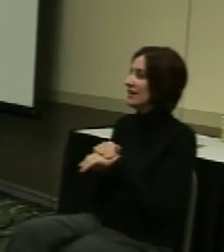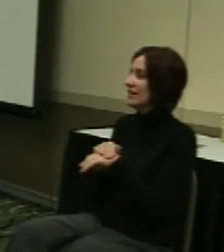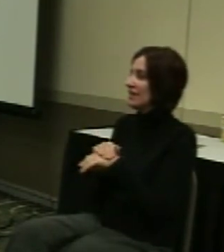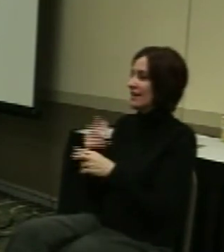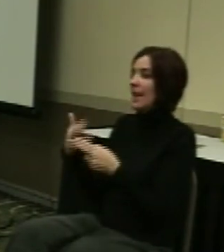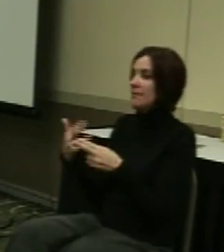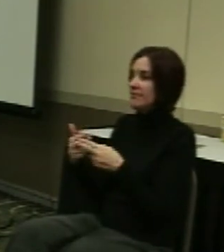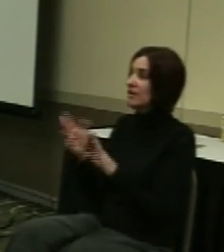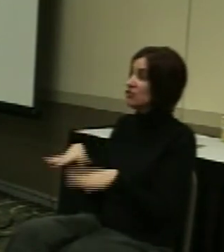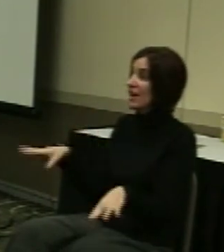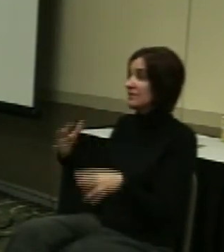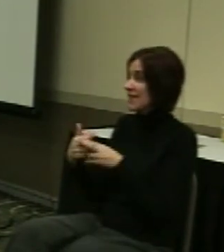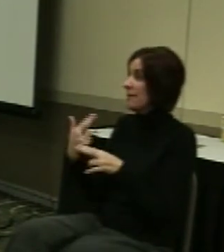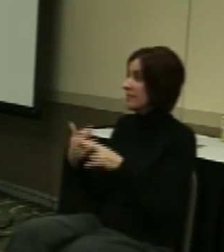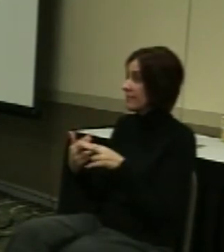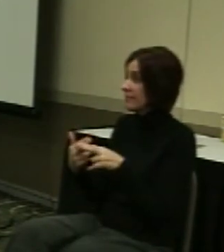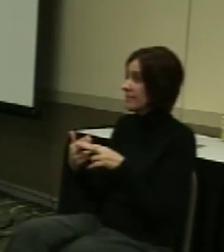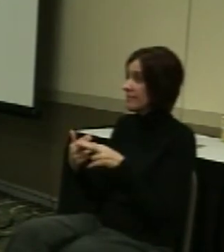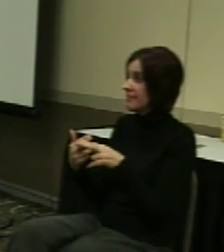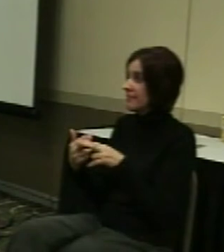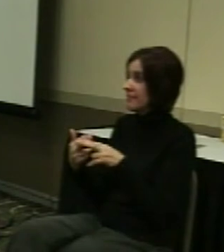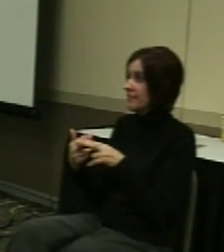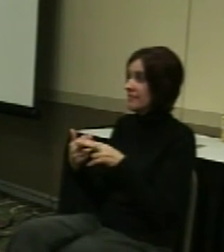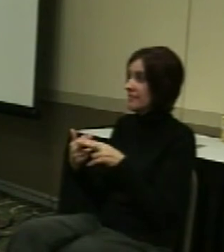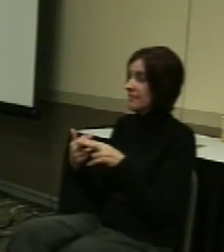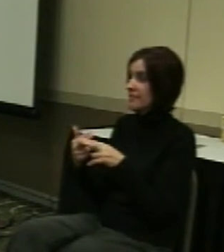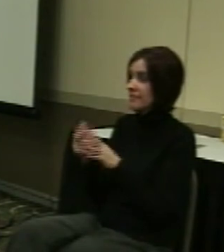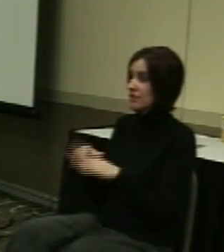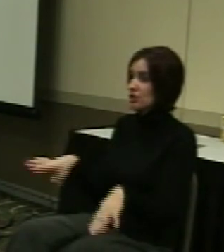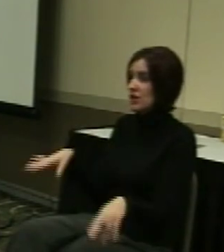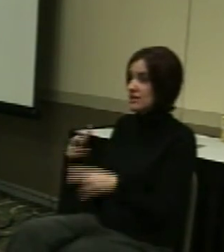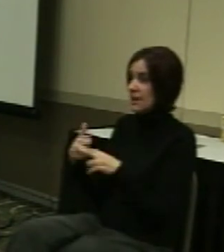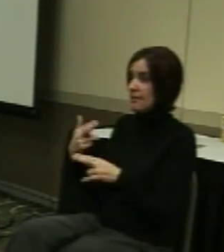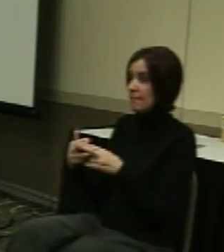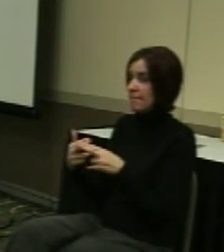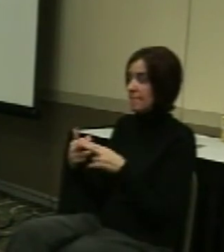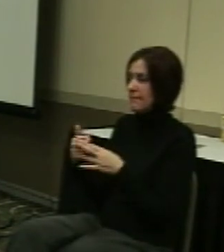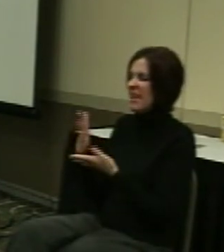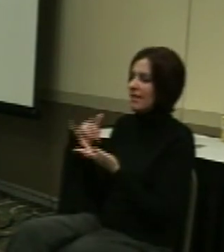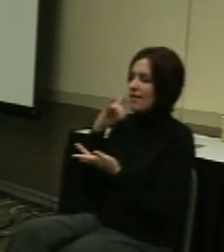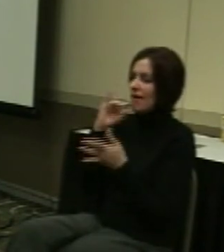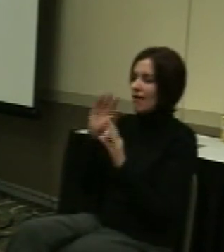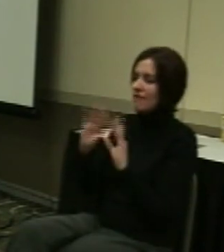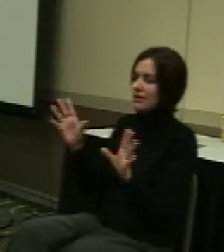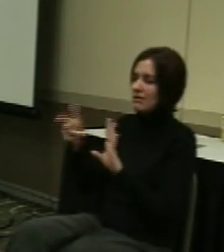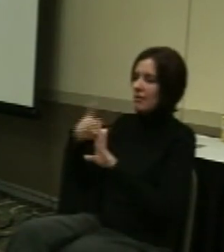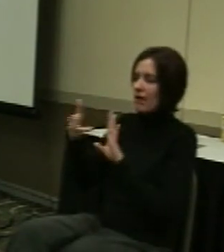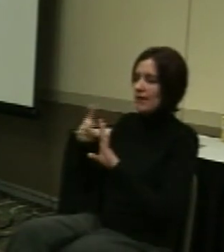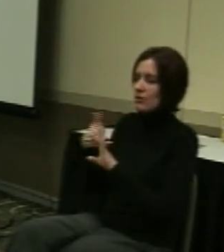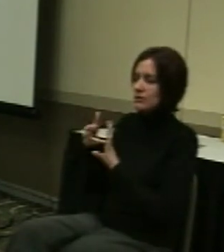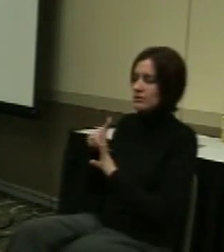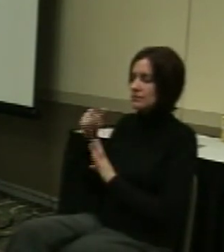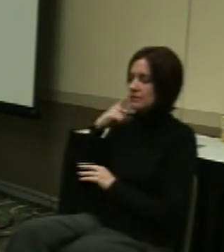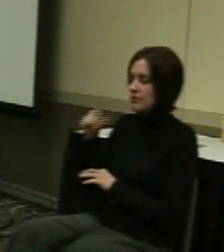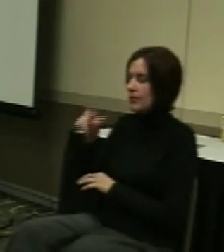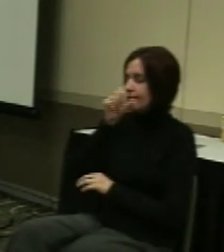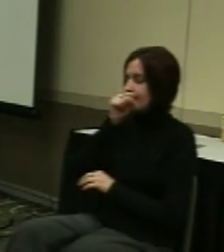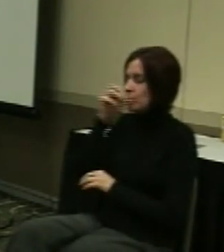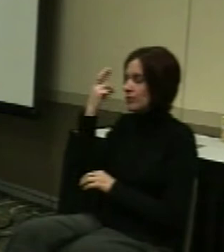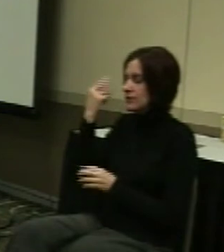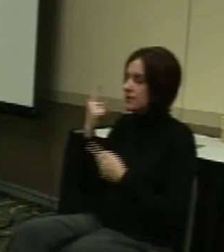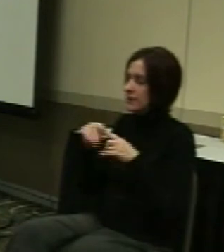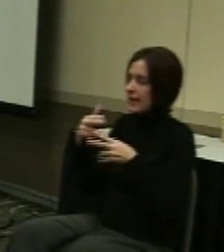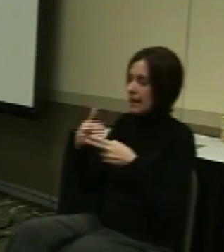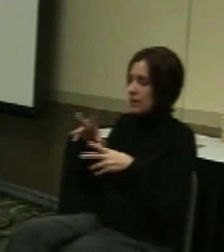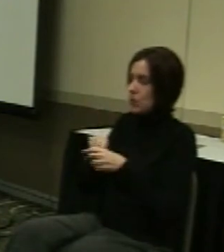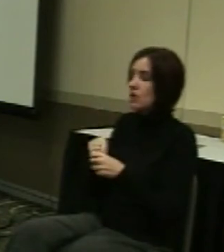name. Obviously, I have to do some blocking out here for confidentiality purposes. Then, the setting, the home